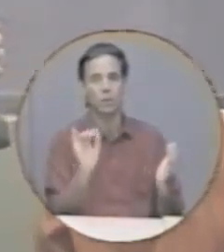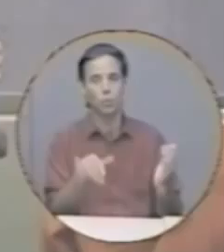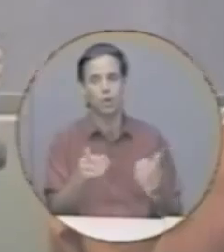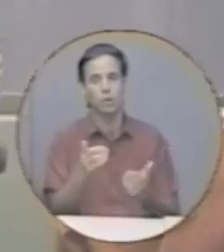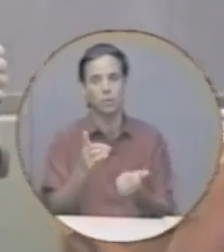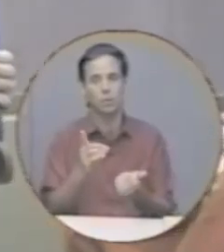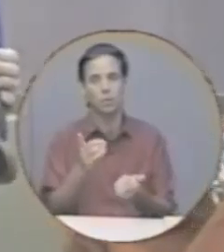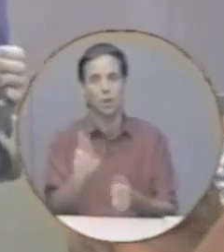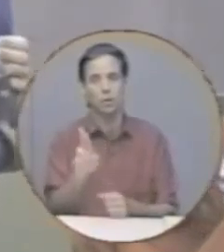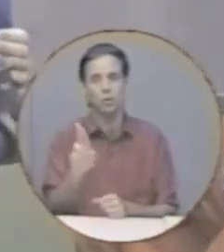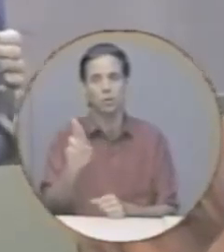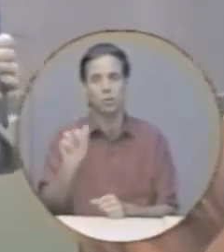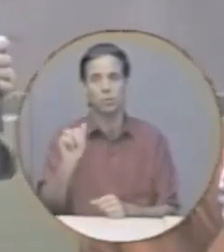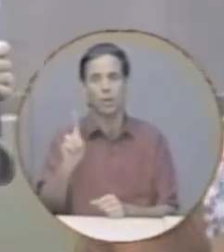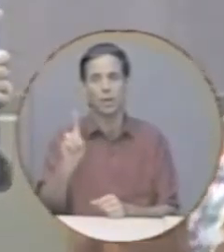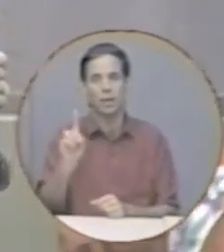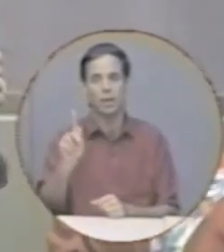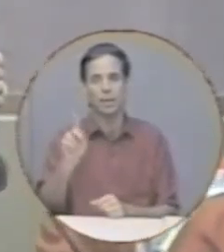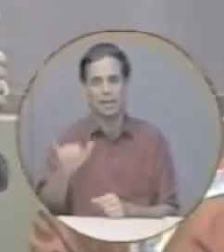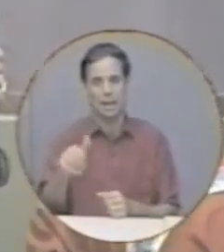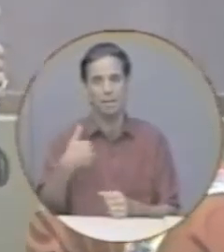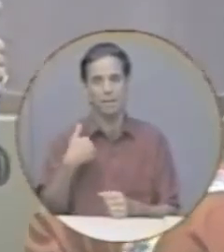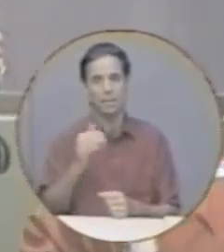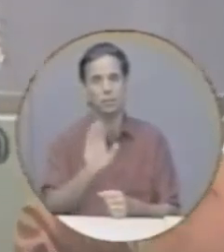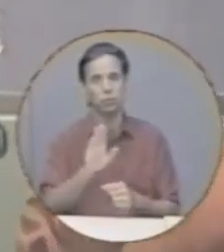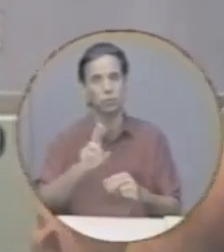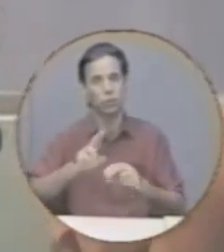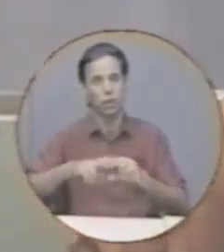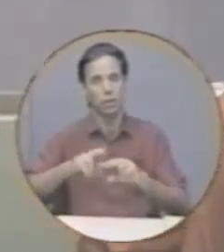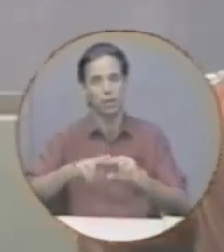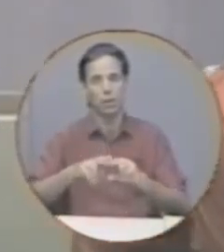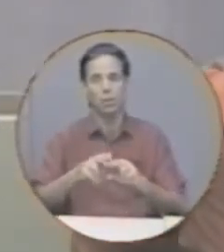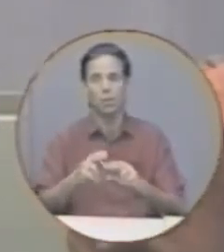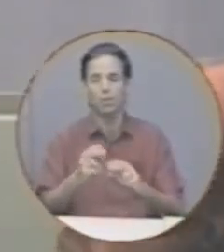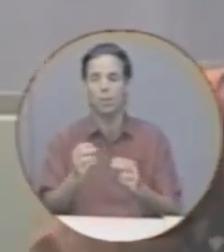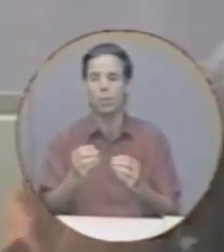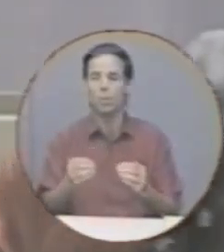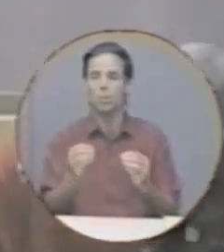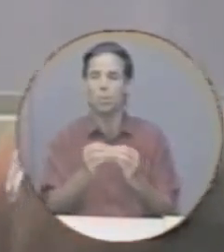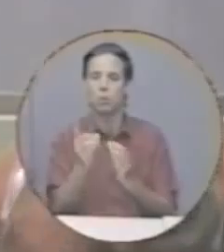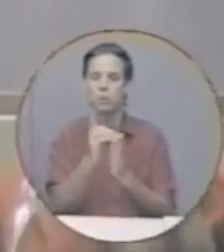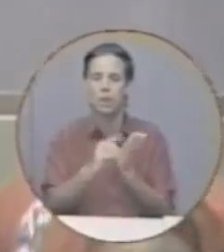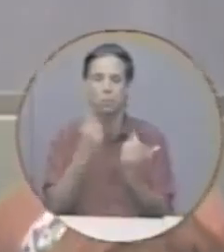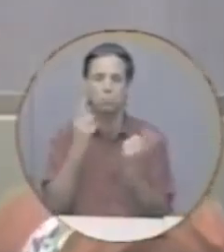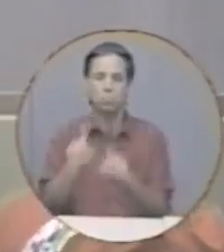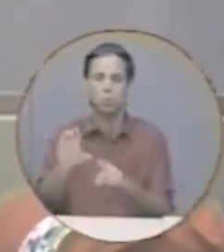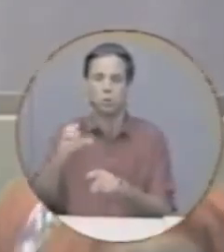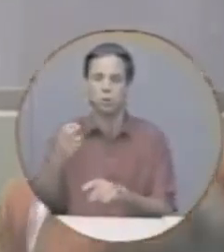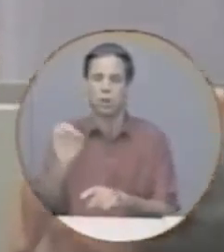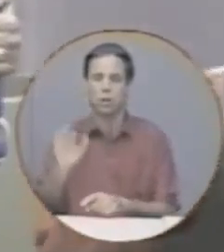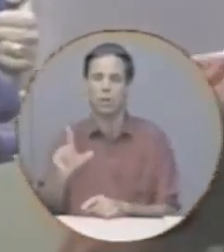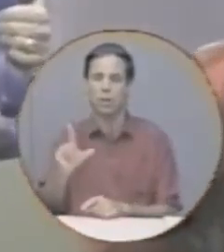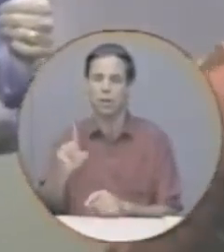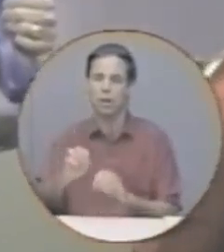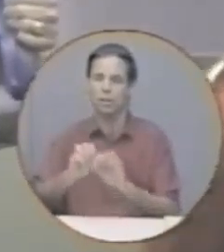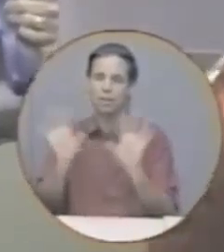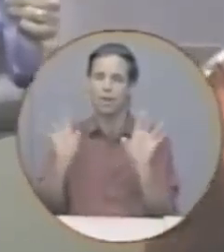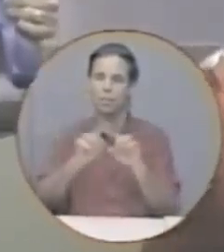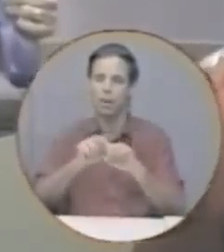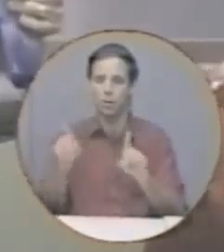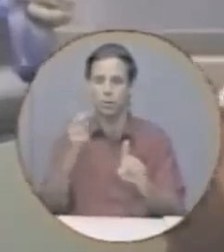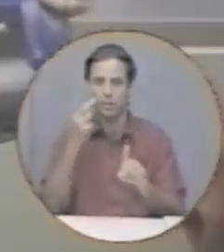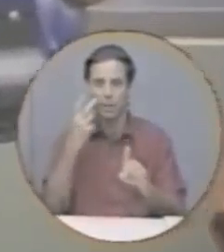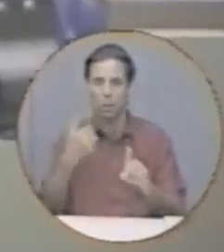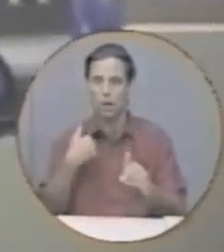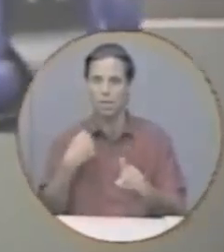Dr. Radke had in his chair. It's more designed for Cheryl's needs, obviously, but if you can see here on the side, we do have the